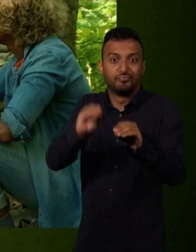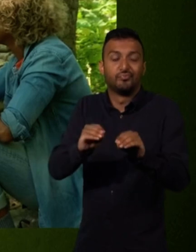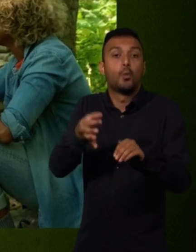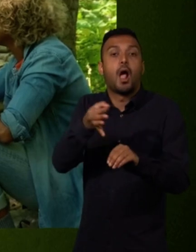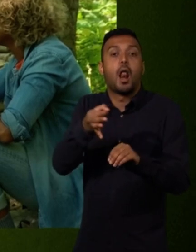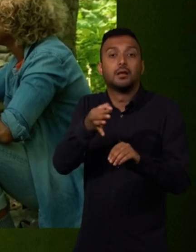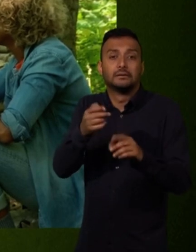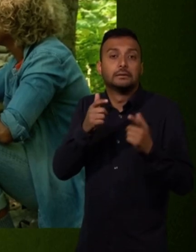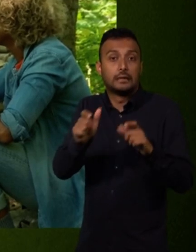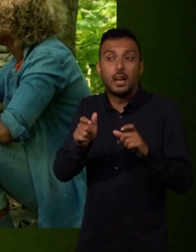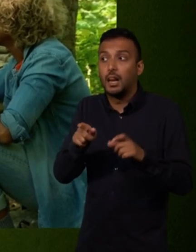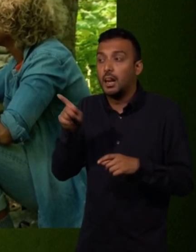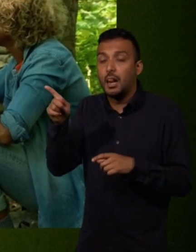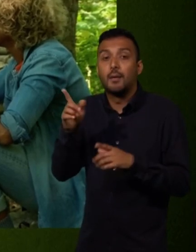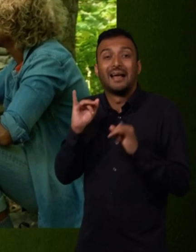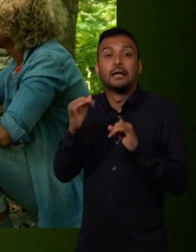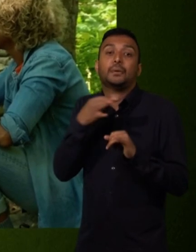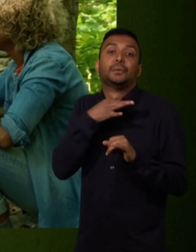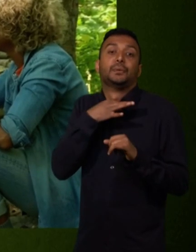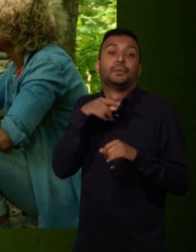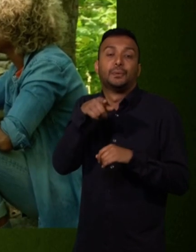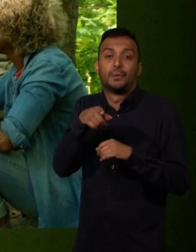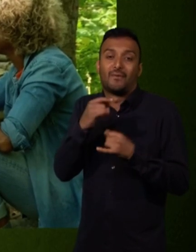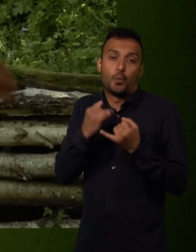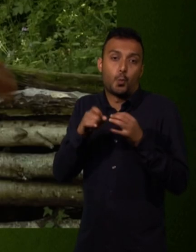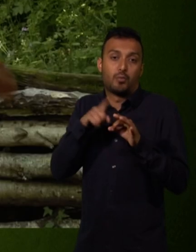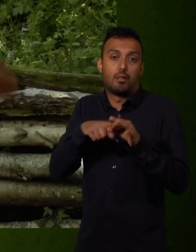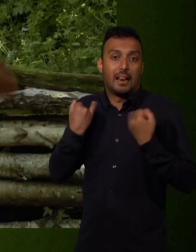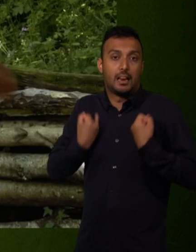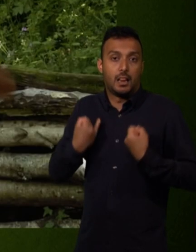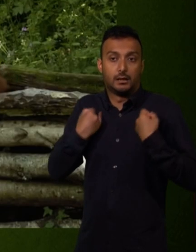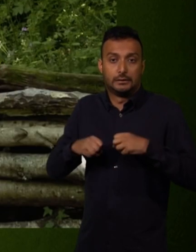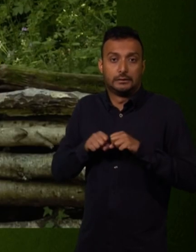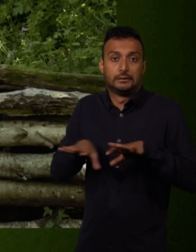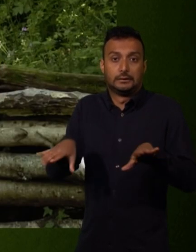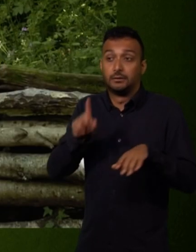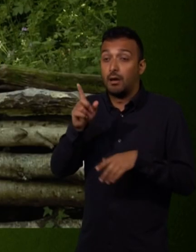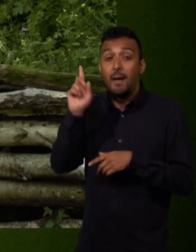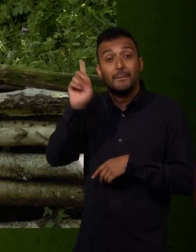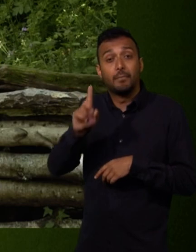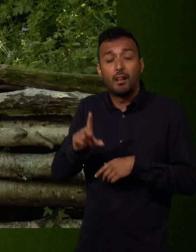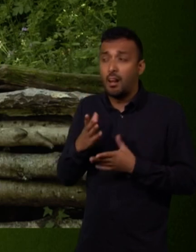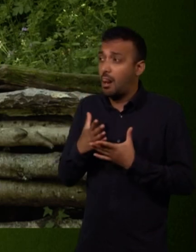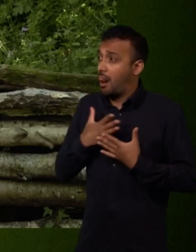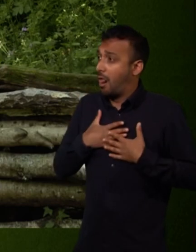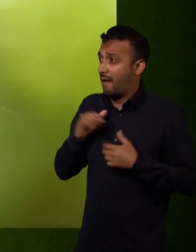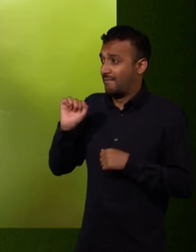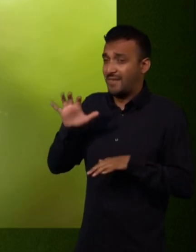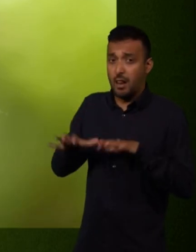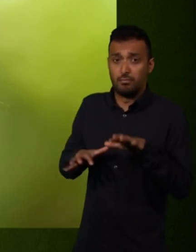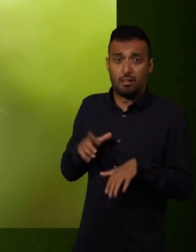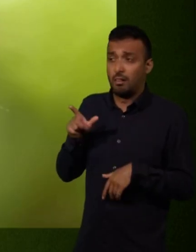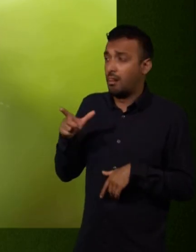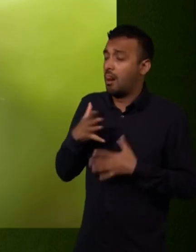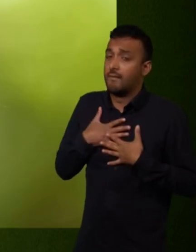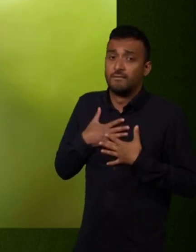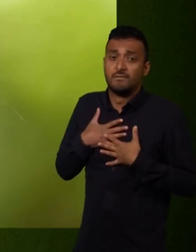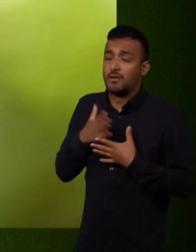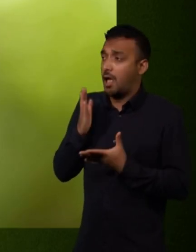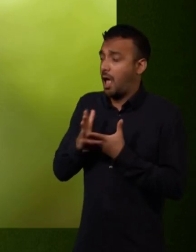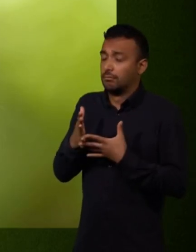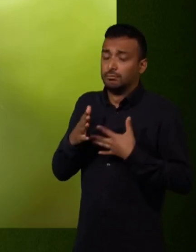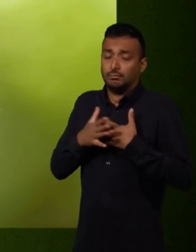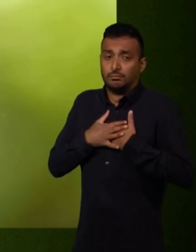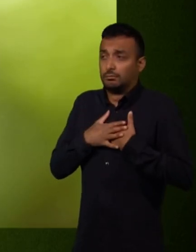terms of success, people love these animals. Yeah. They've really, really taken them to heart, and they've taken ownership of them. They're really proud to have them in